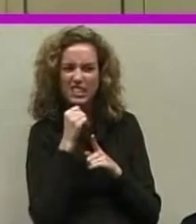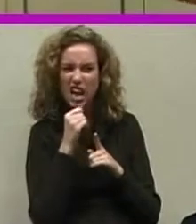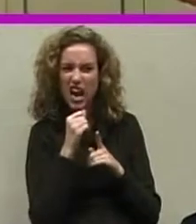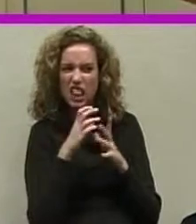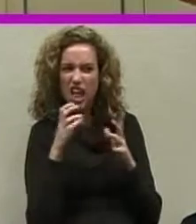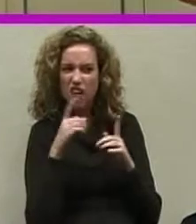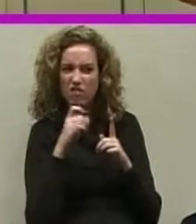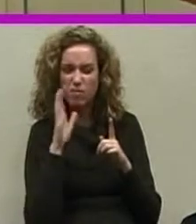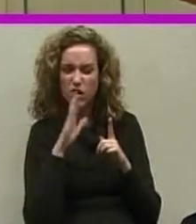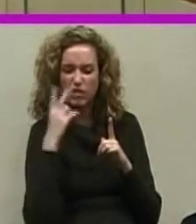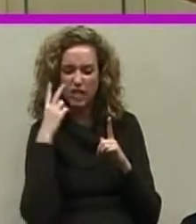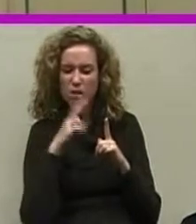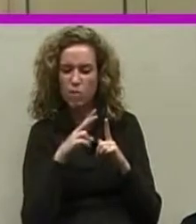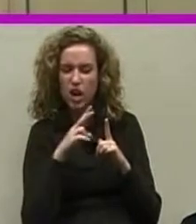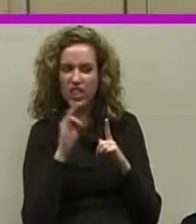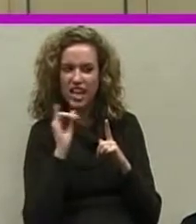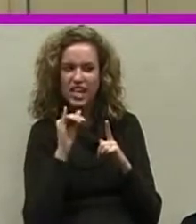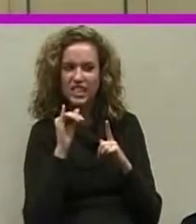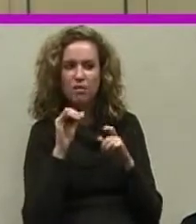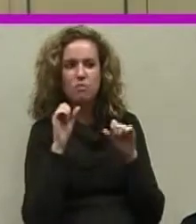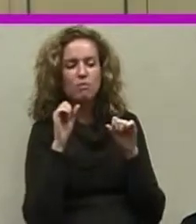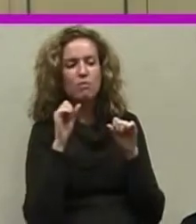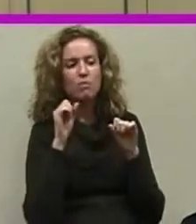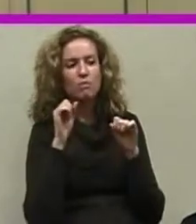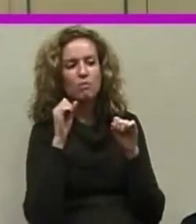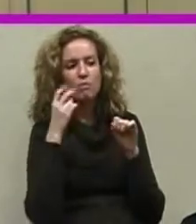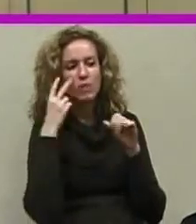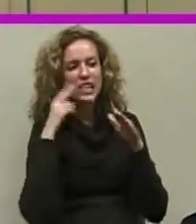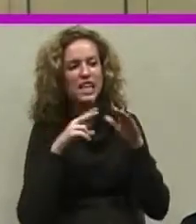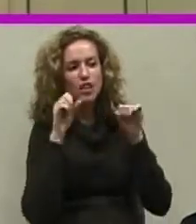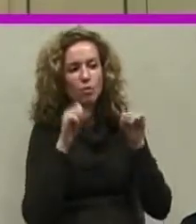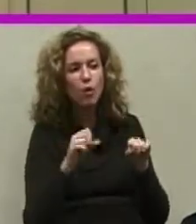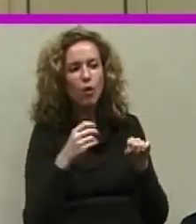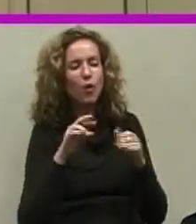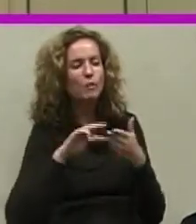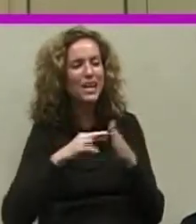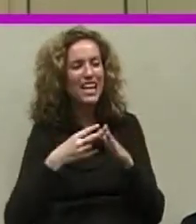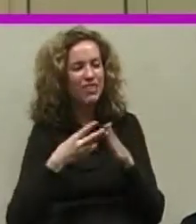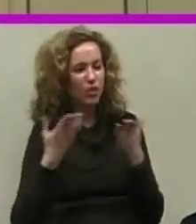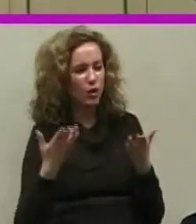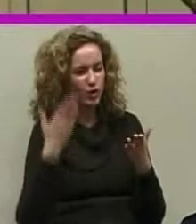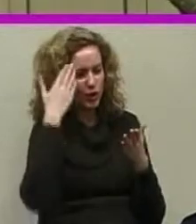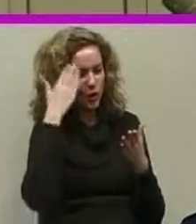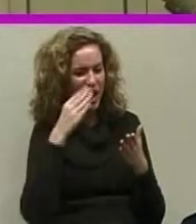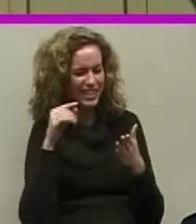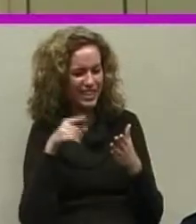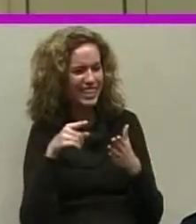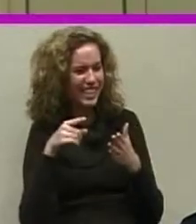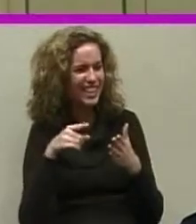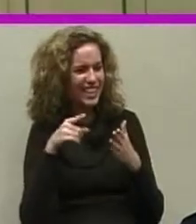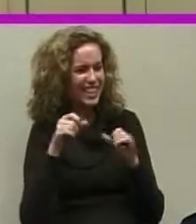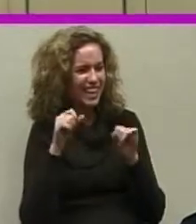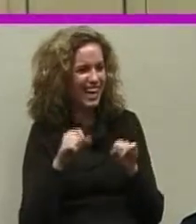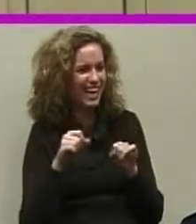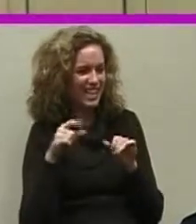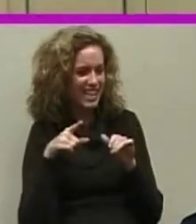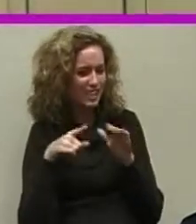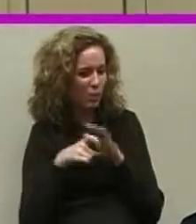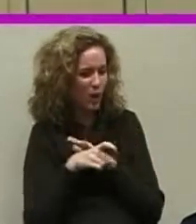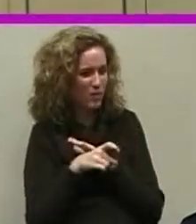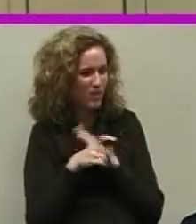predictable or meaningful. And quite frankly, most of the time he gets away quite nicely with all the things that he's doing, so there's no cost there. So why should I do